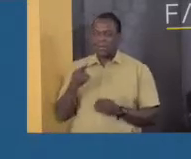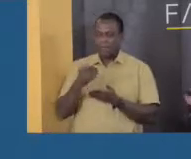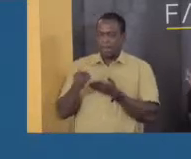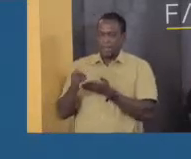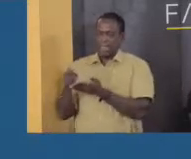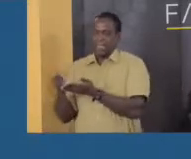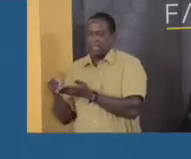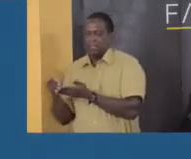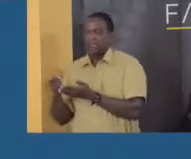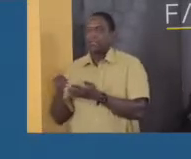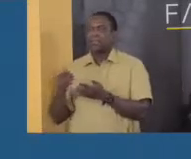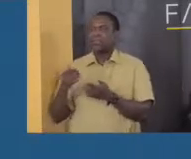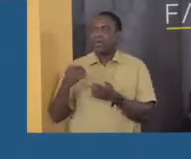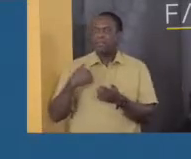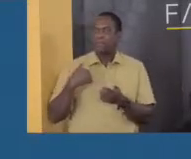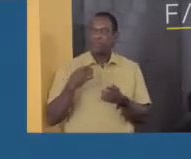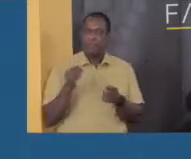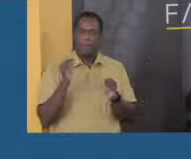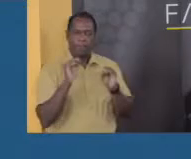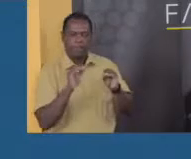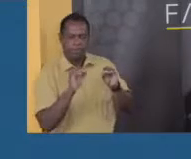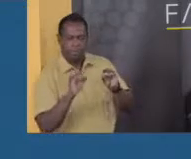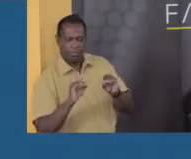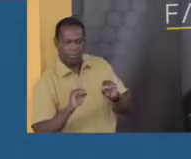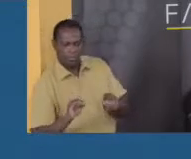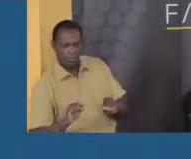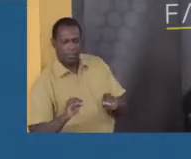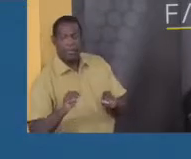and then the marker is put on top and